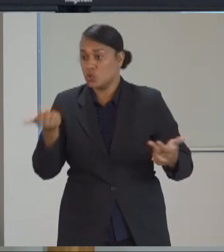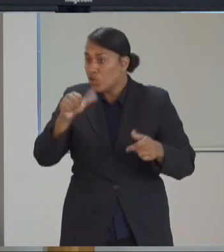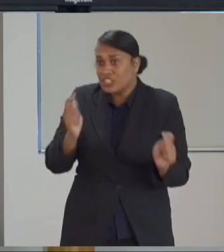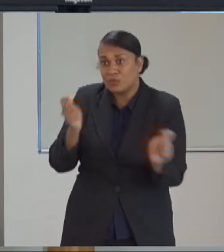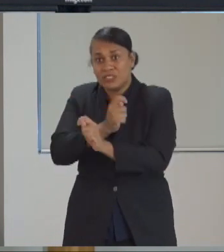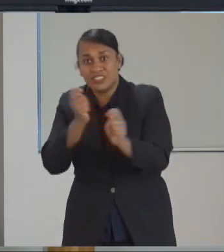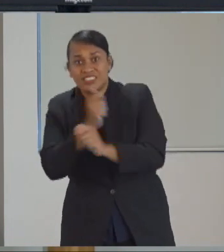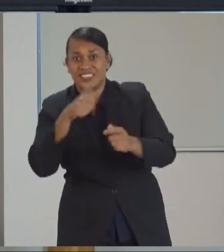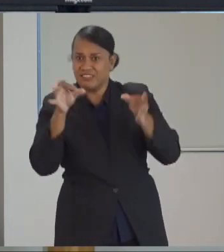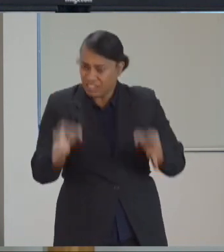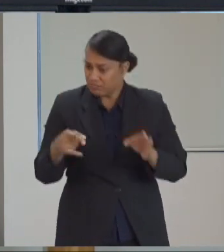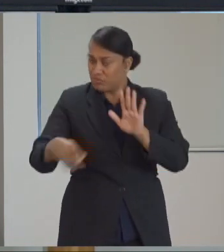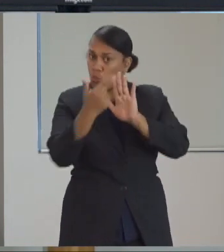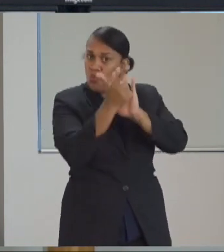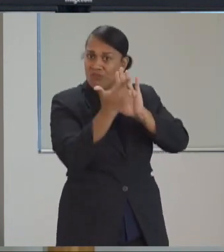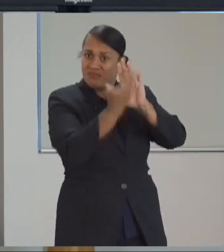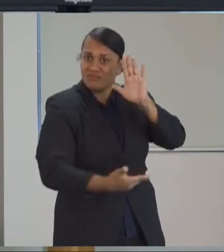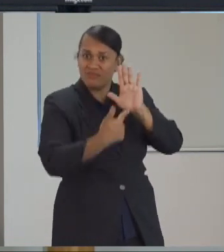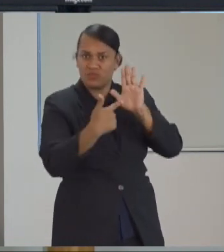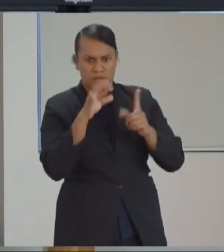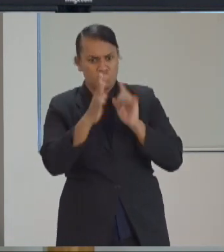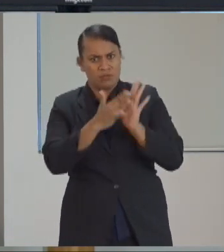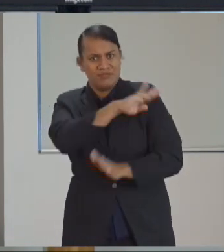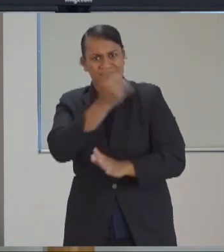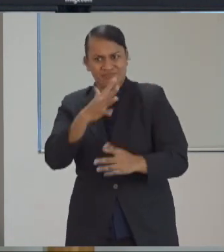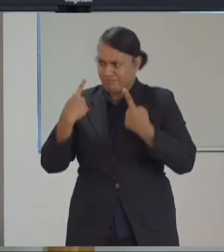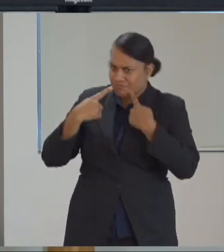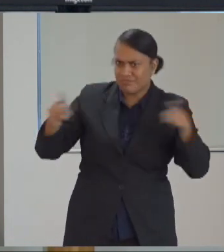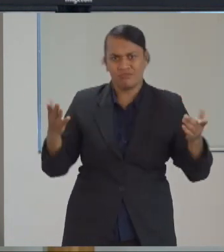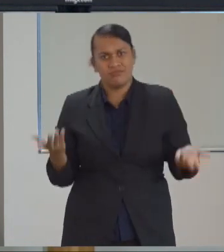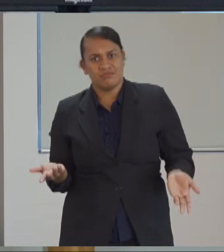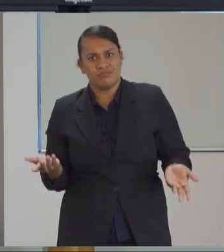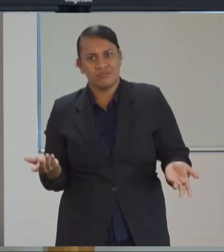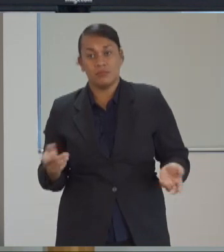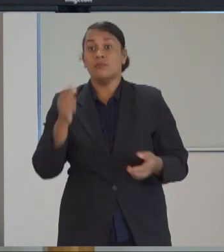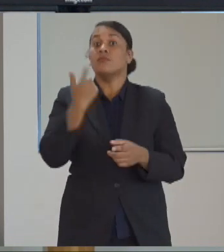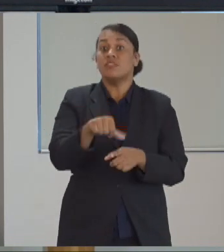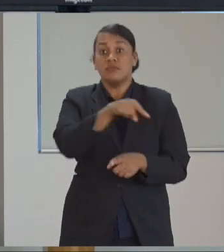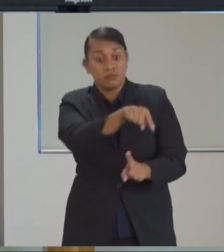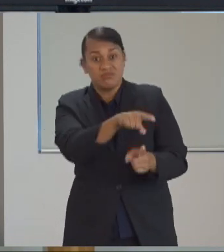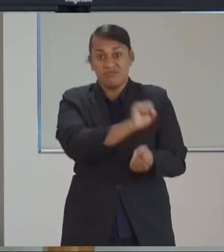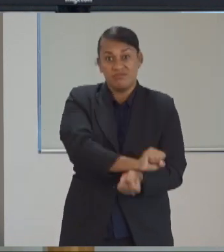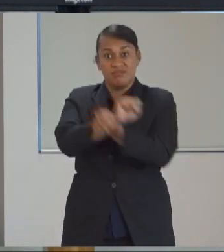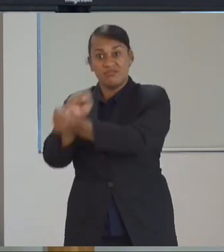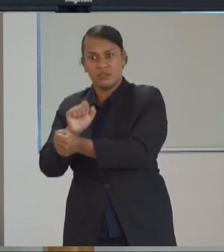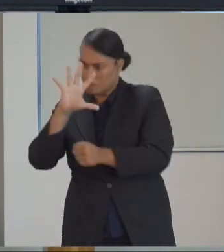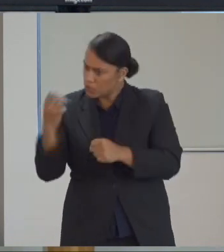In particular, if it's not going to prejudice those people who have actually been, charged.